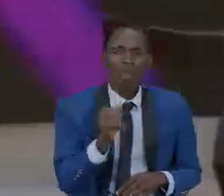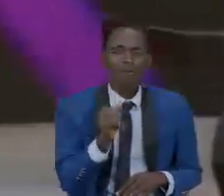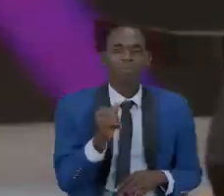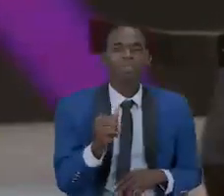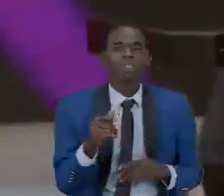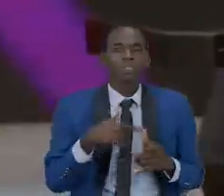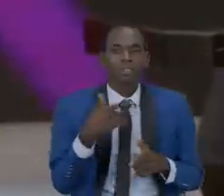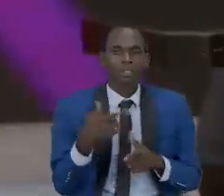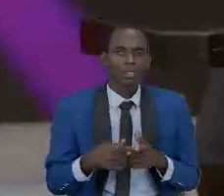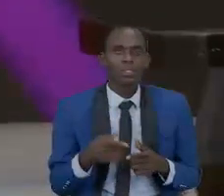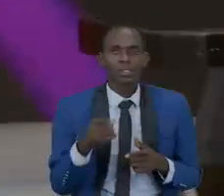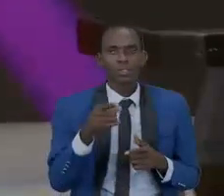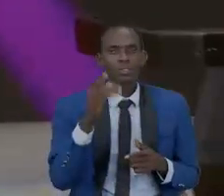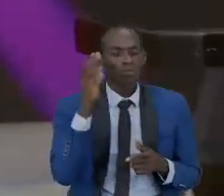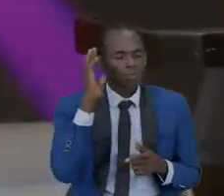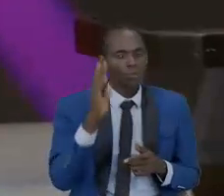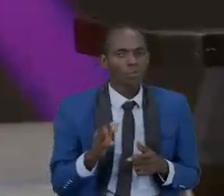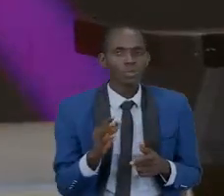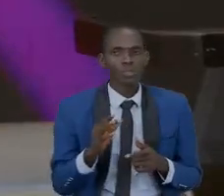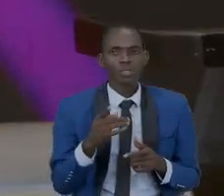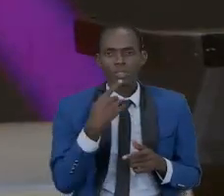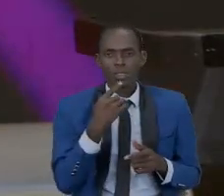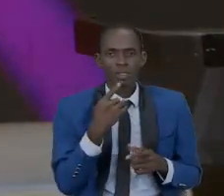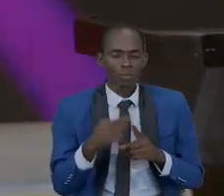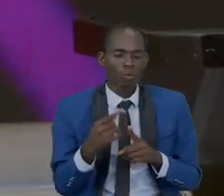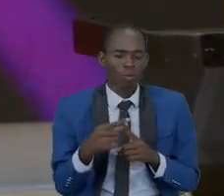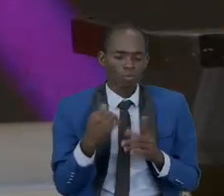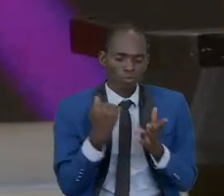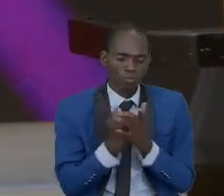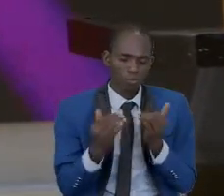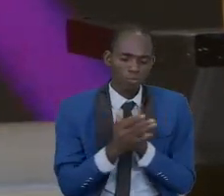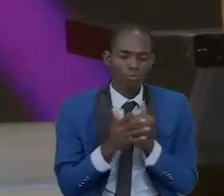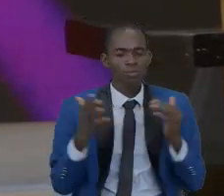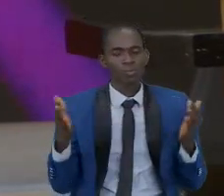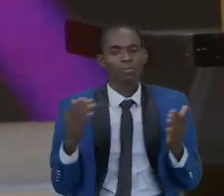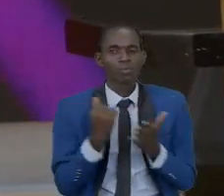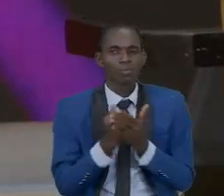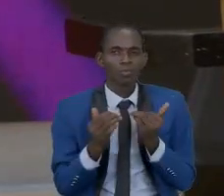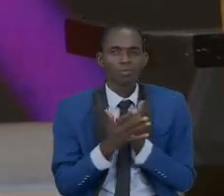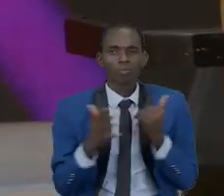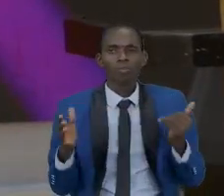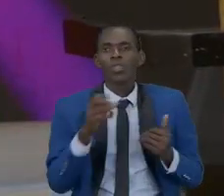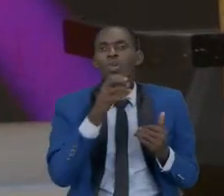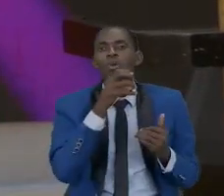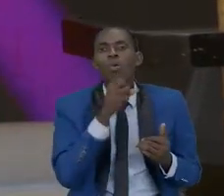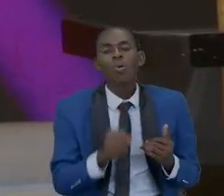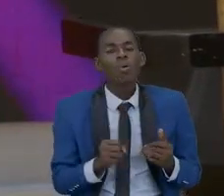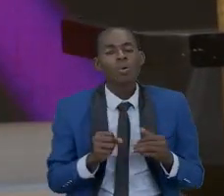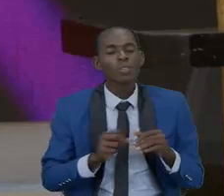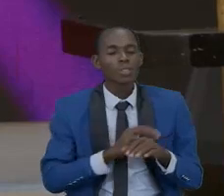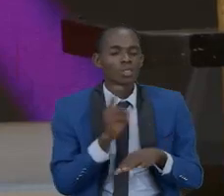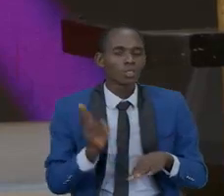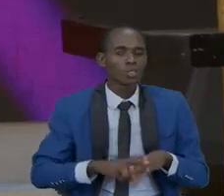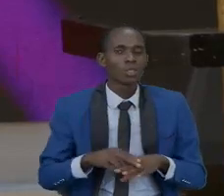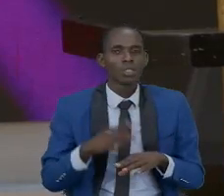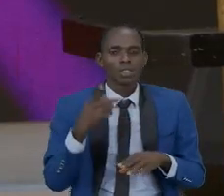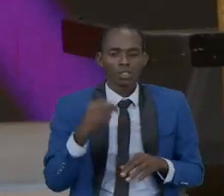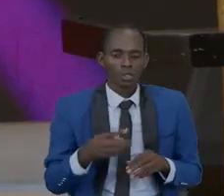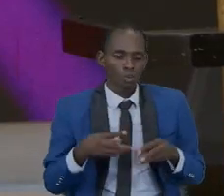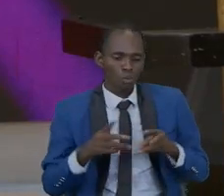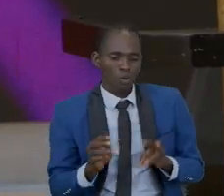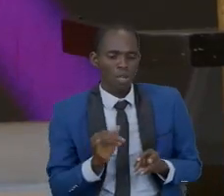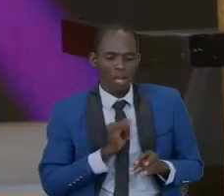that you emphasize the crucified crucified crucified old nature crucified the way I used to